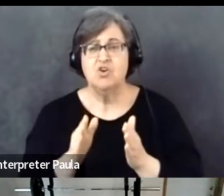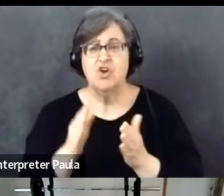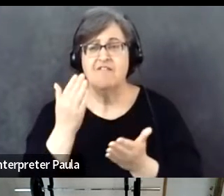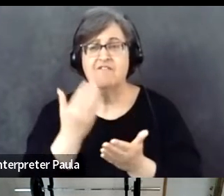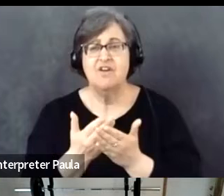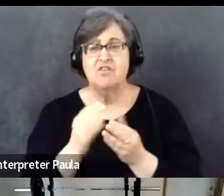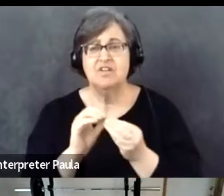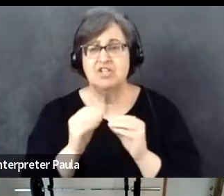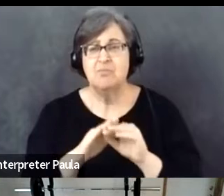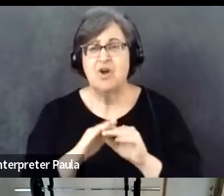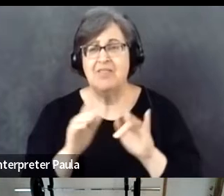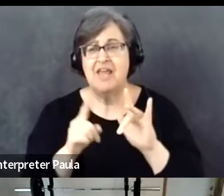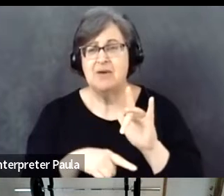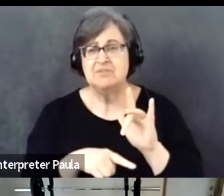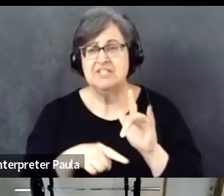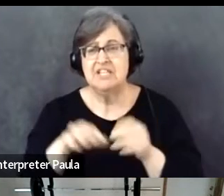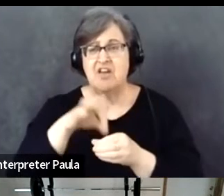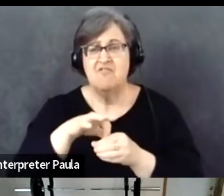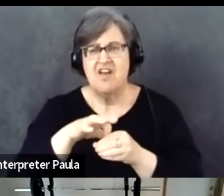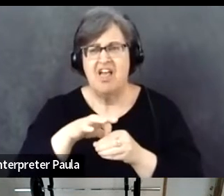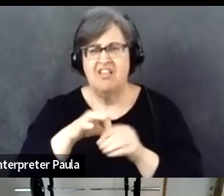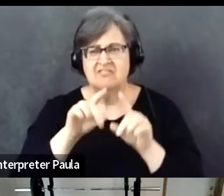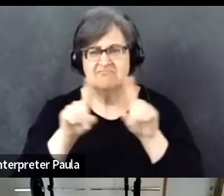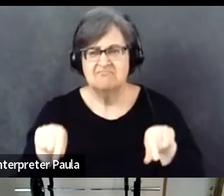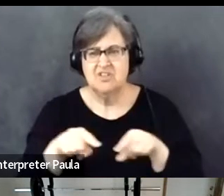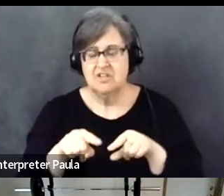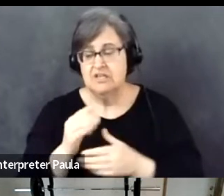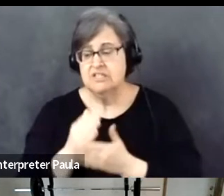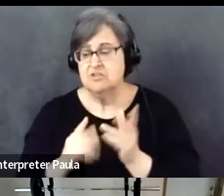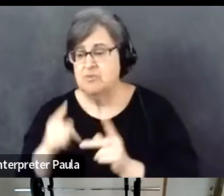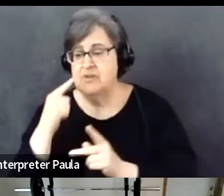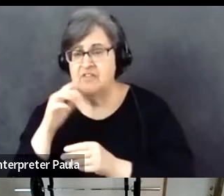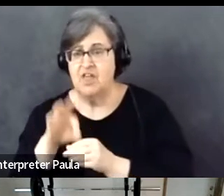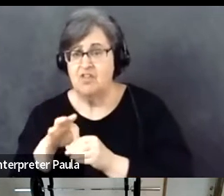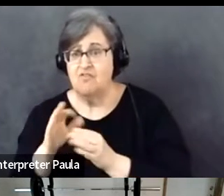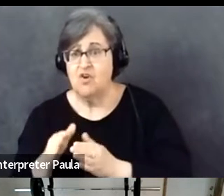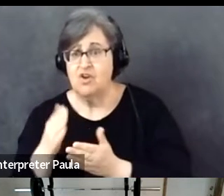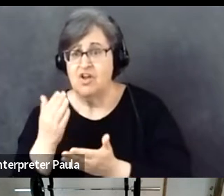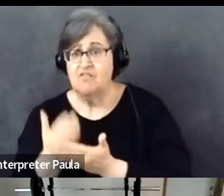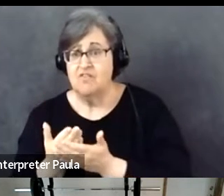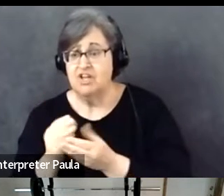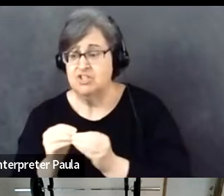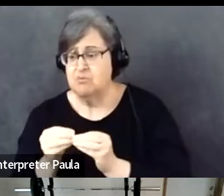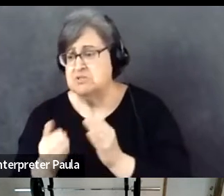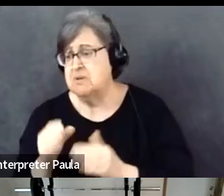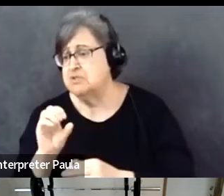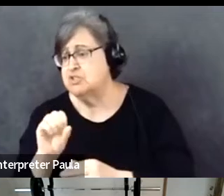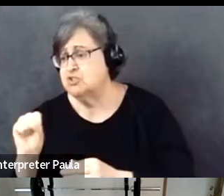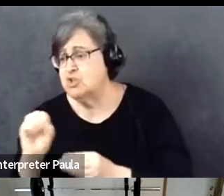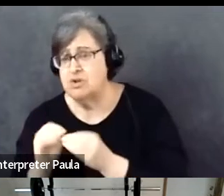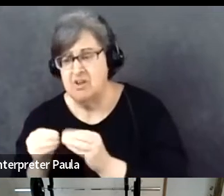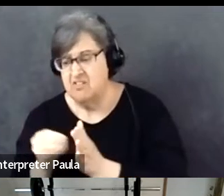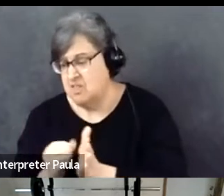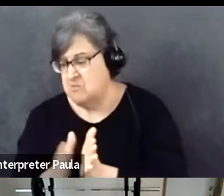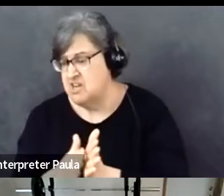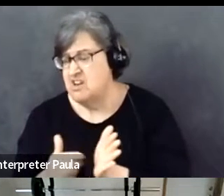ballots. So some people may think that their voter verification number is their social security number. And if they put that